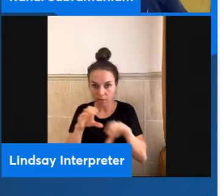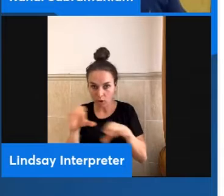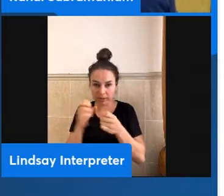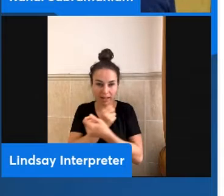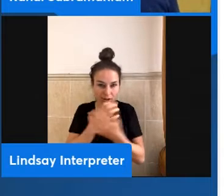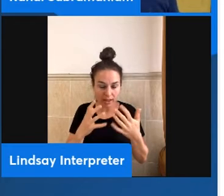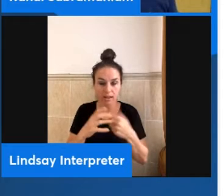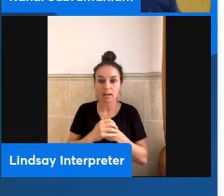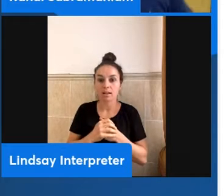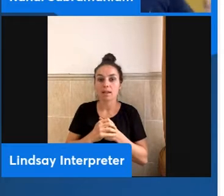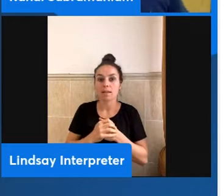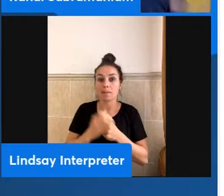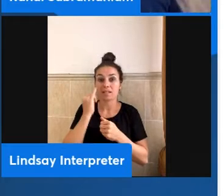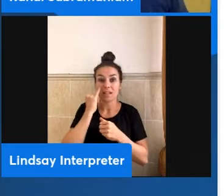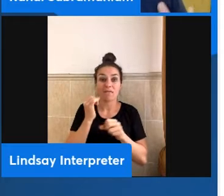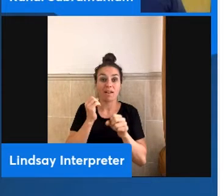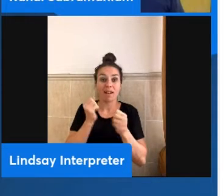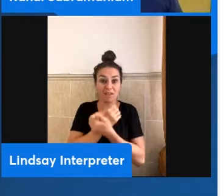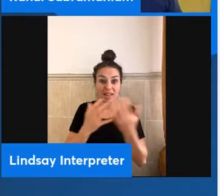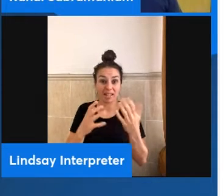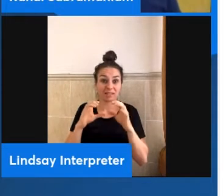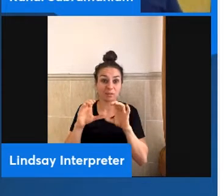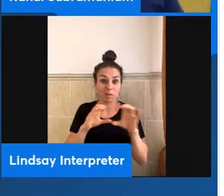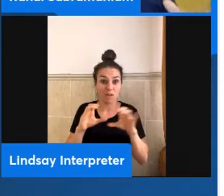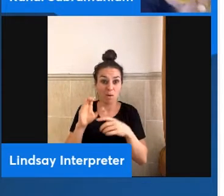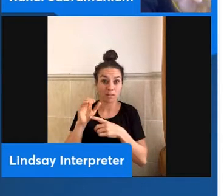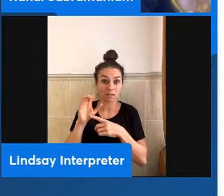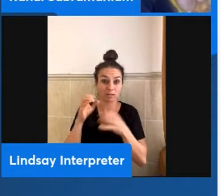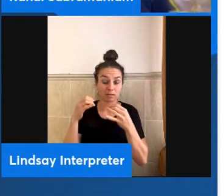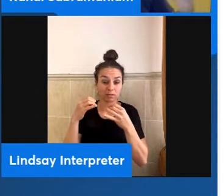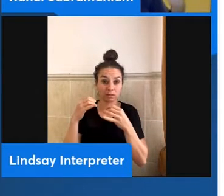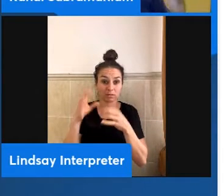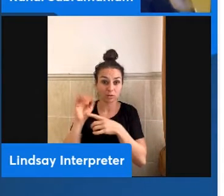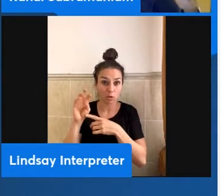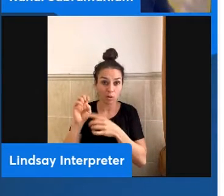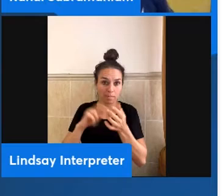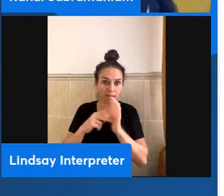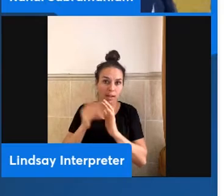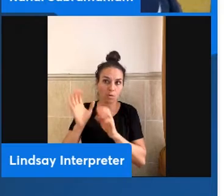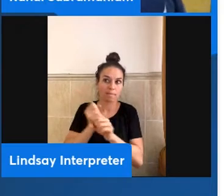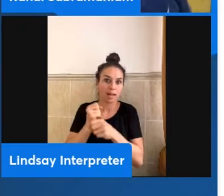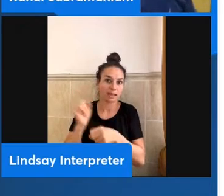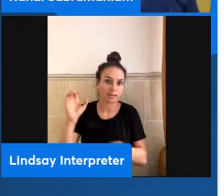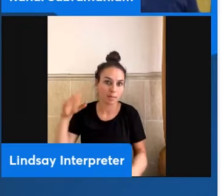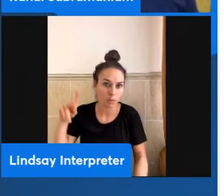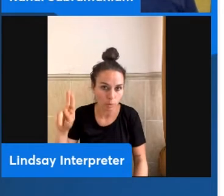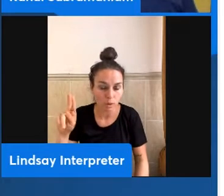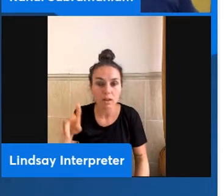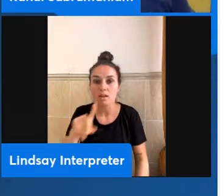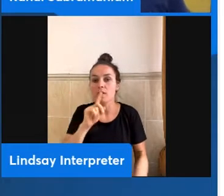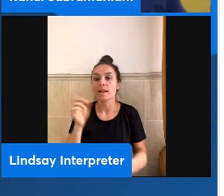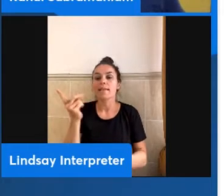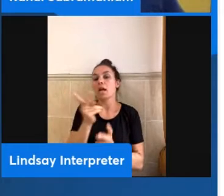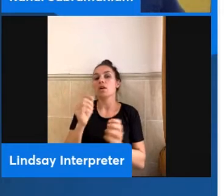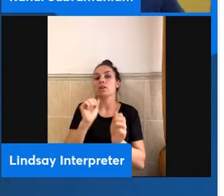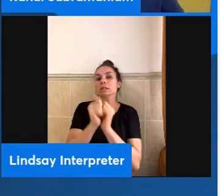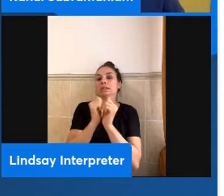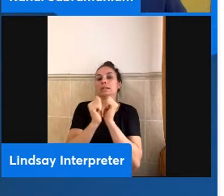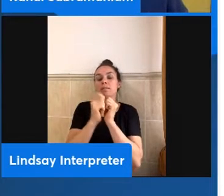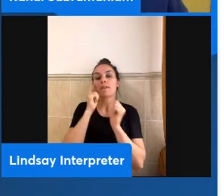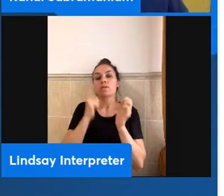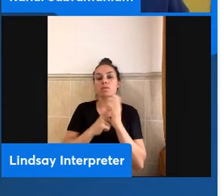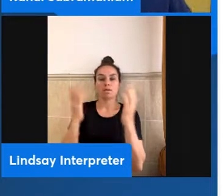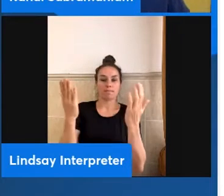they made everything a performance core, they would literally melt the CPU. So they are fighting physics at that particular place. And when you look at the trade-offs